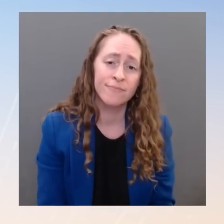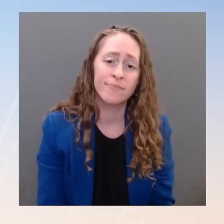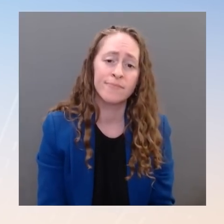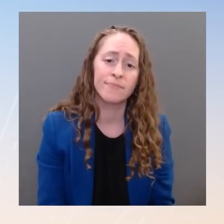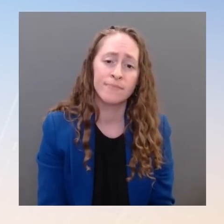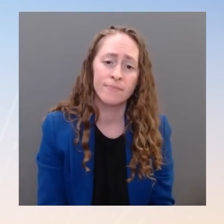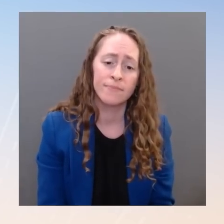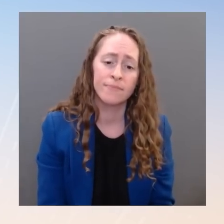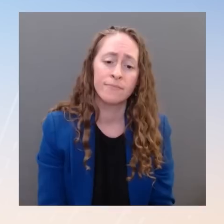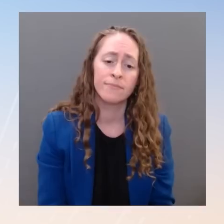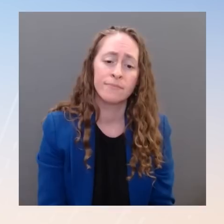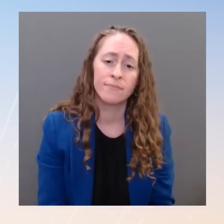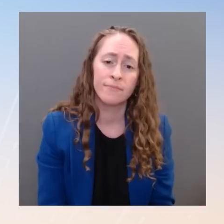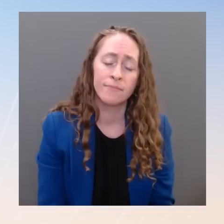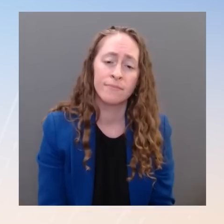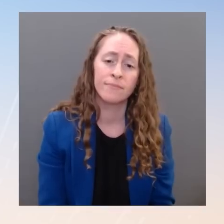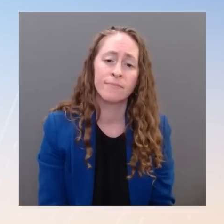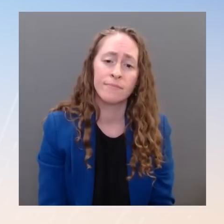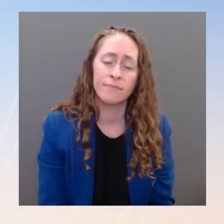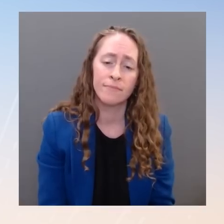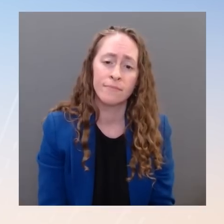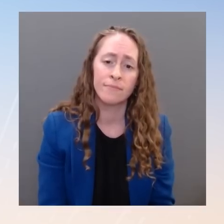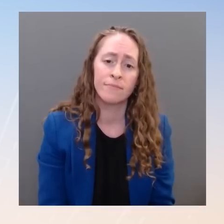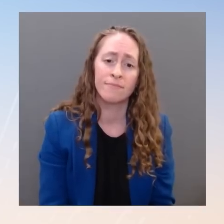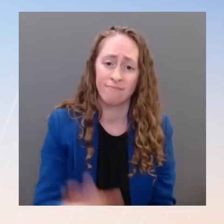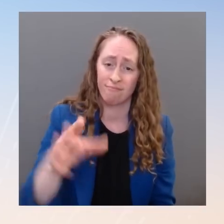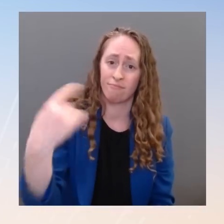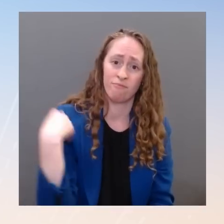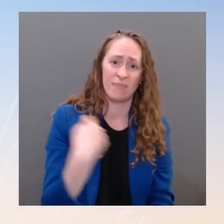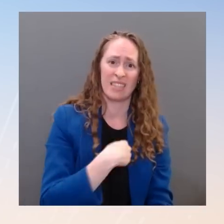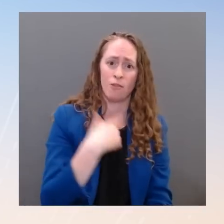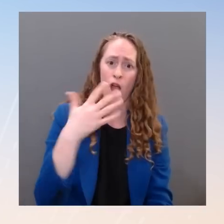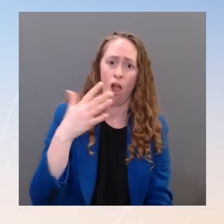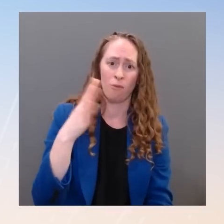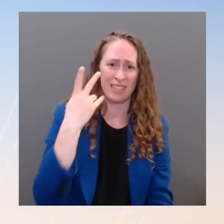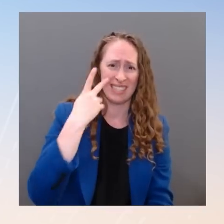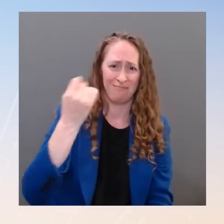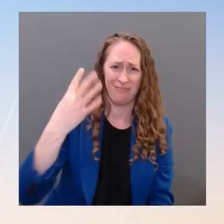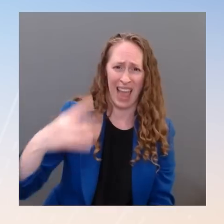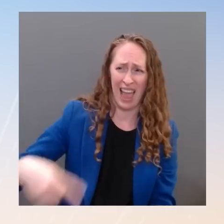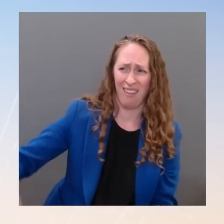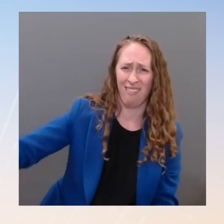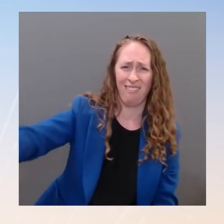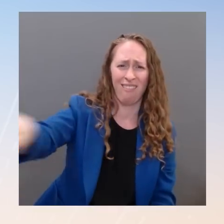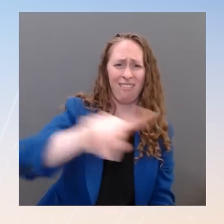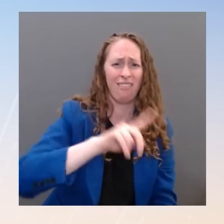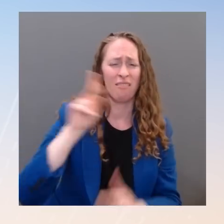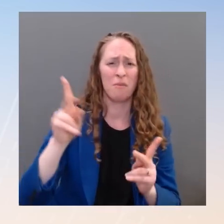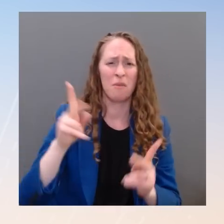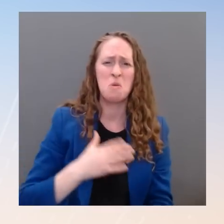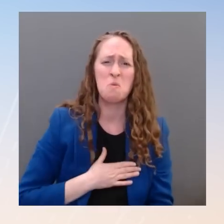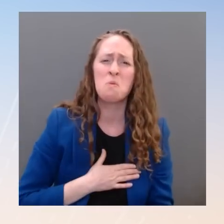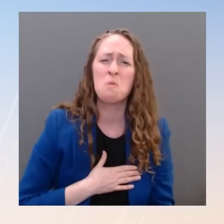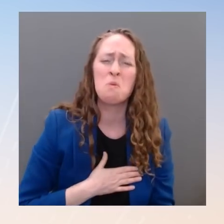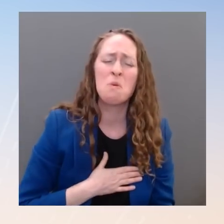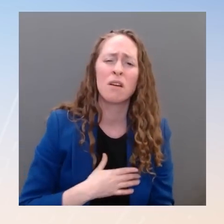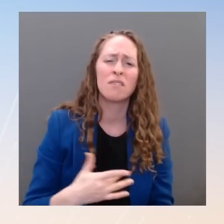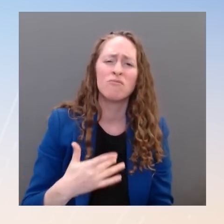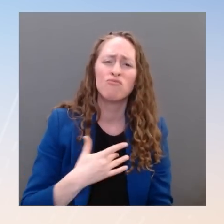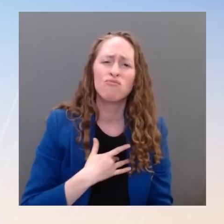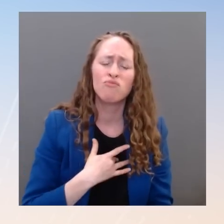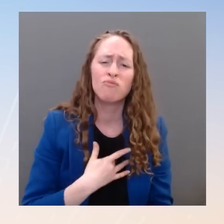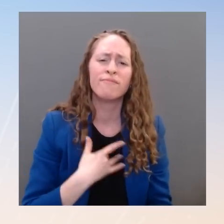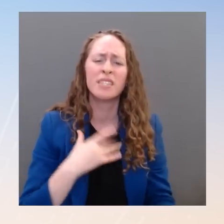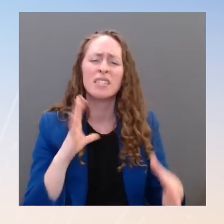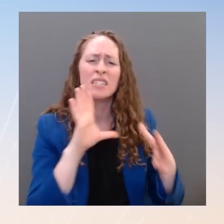heartfelt outpouring of support from the American people for the efforts of the United States to lead in standing up to Russian aggression and to stand